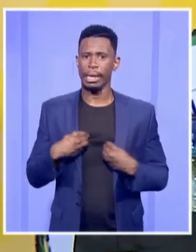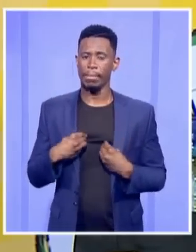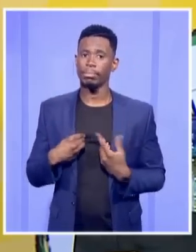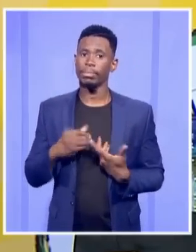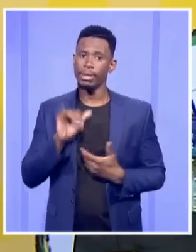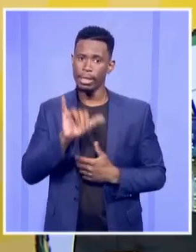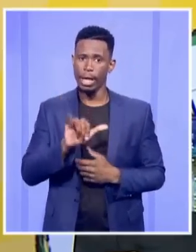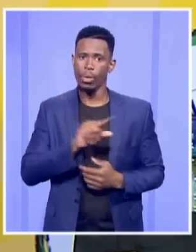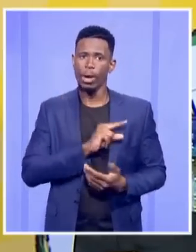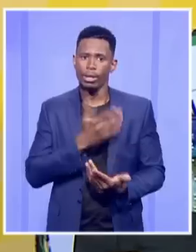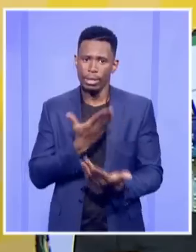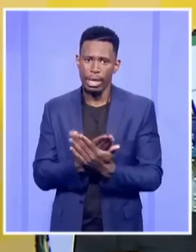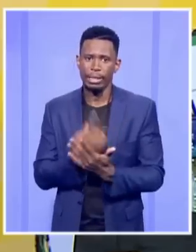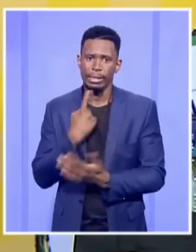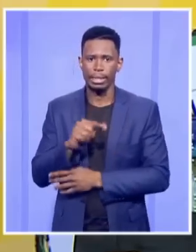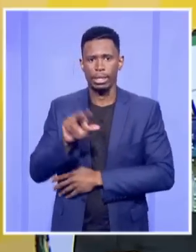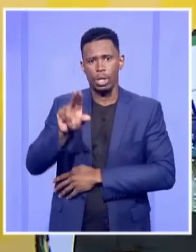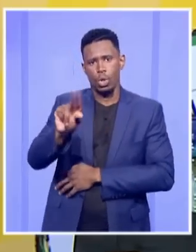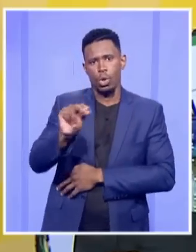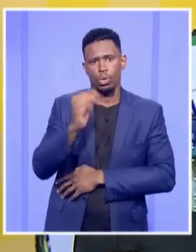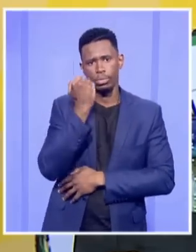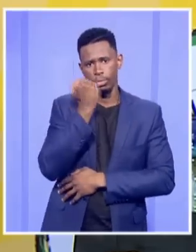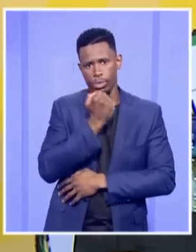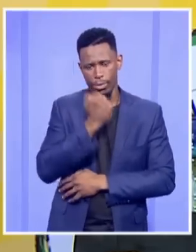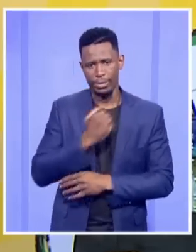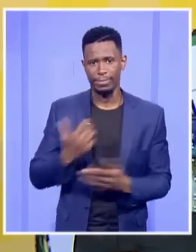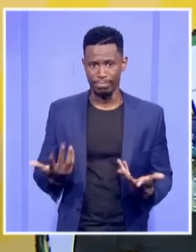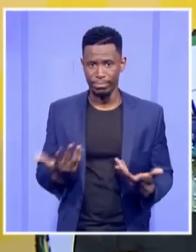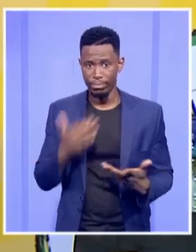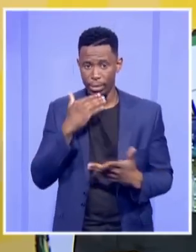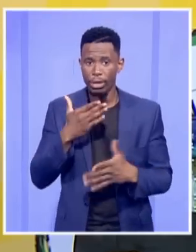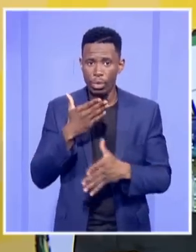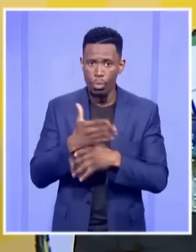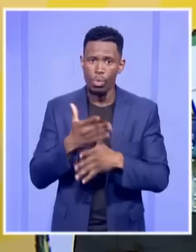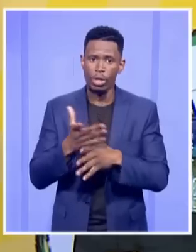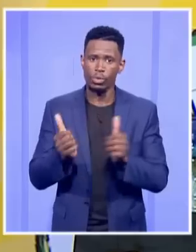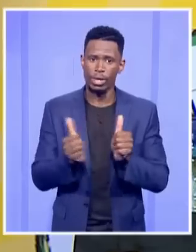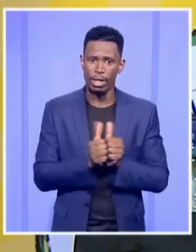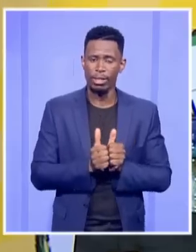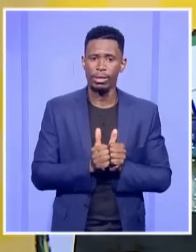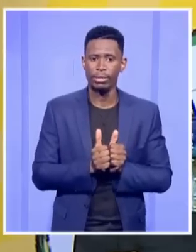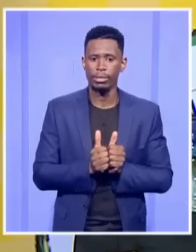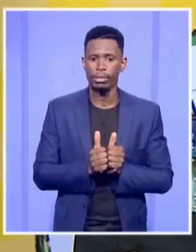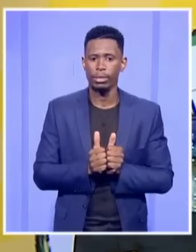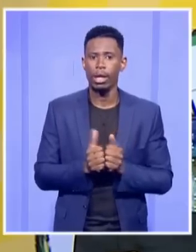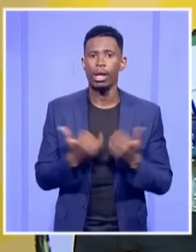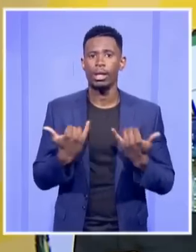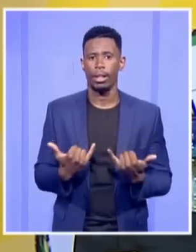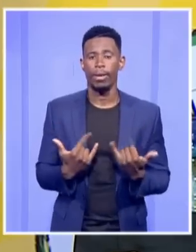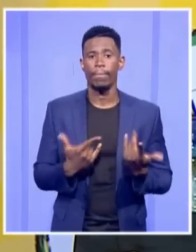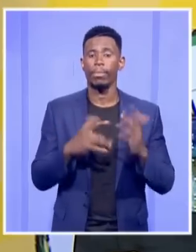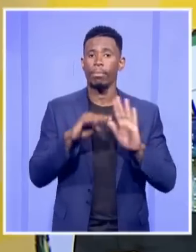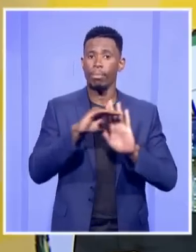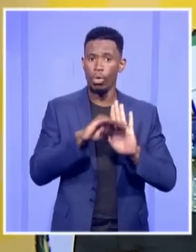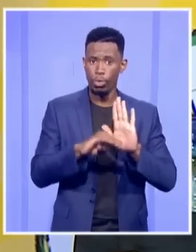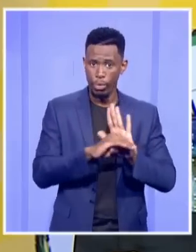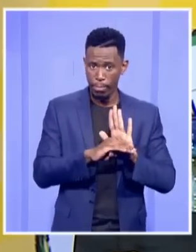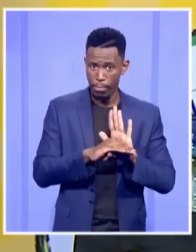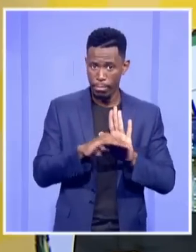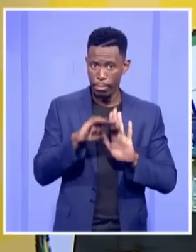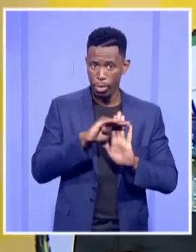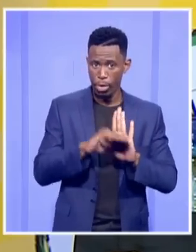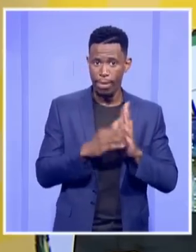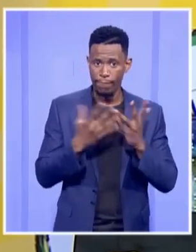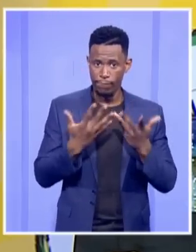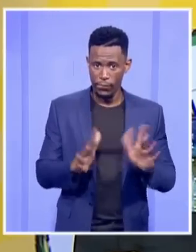So let's work together on those things. So we're done with the program. The second